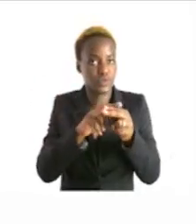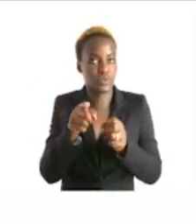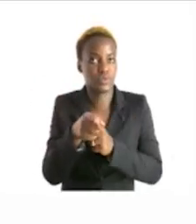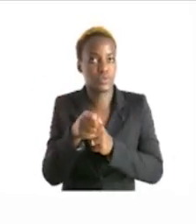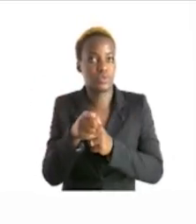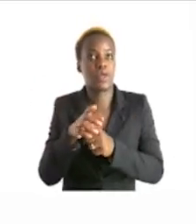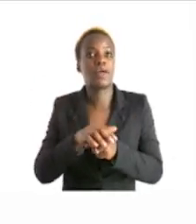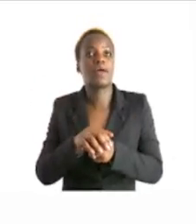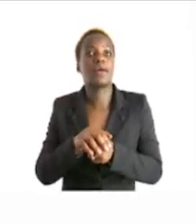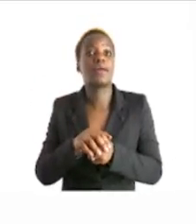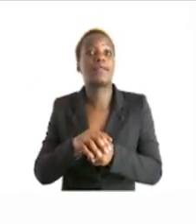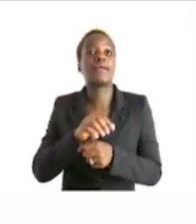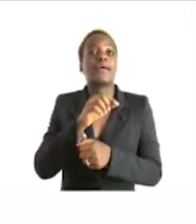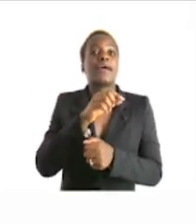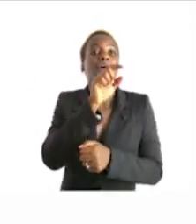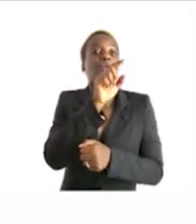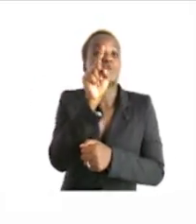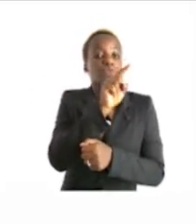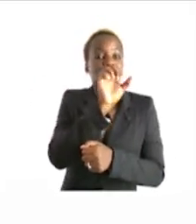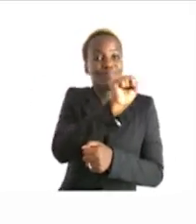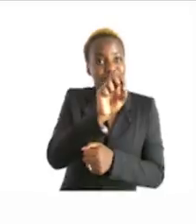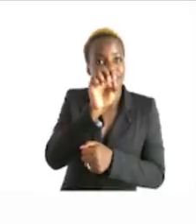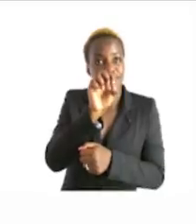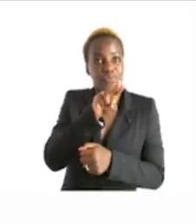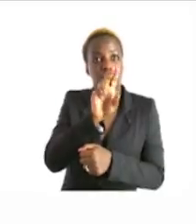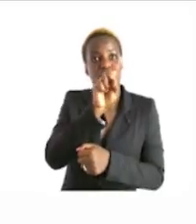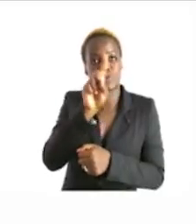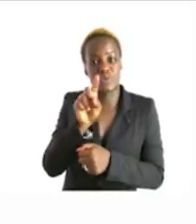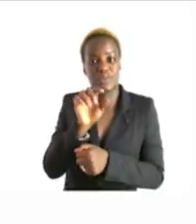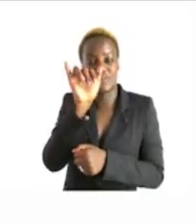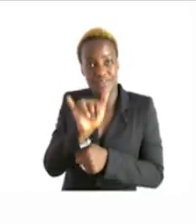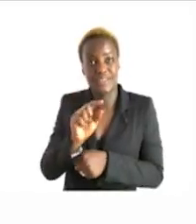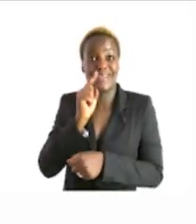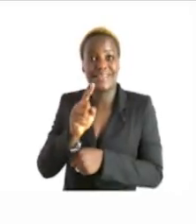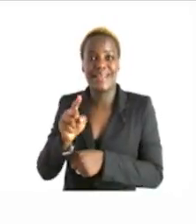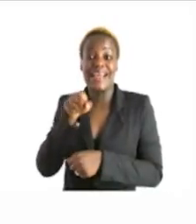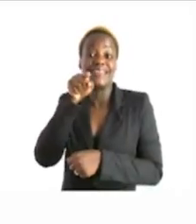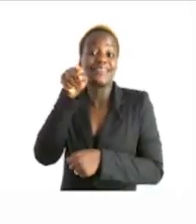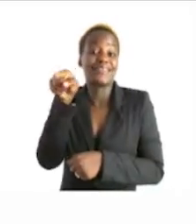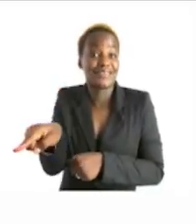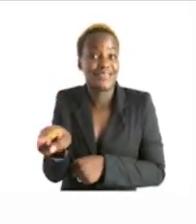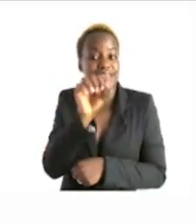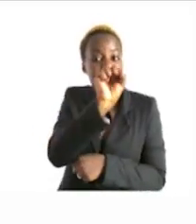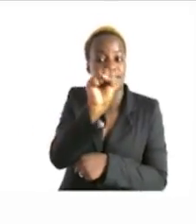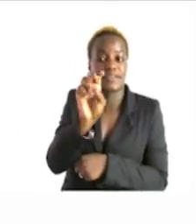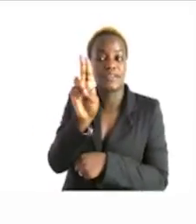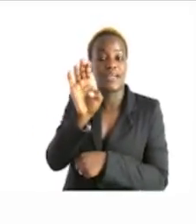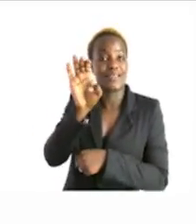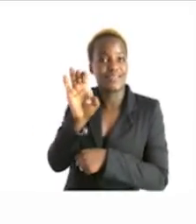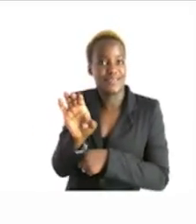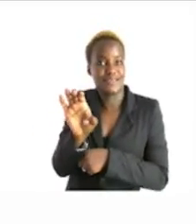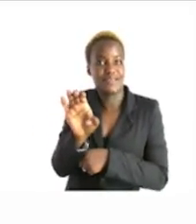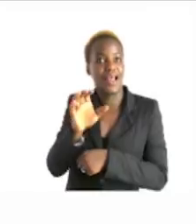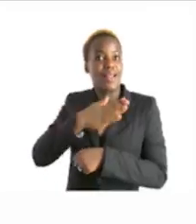susie says that she likes school because susie can be a girl